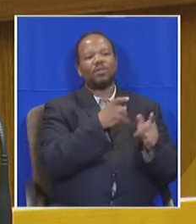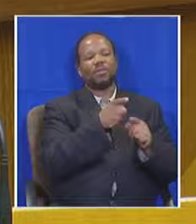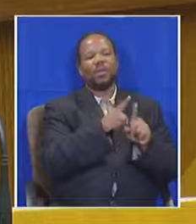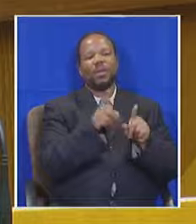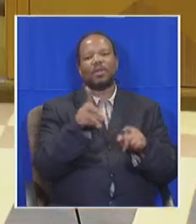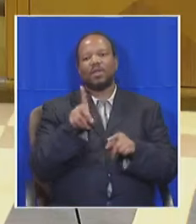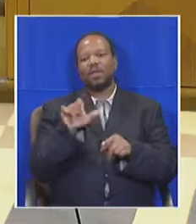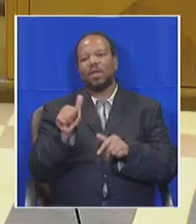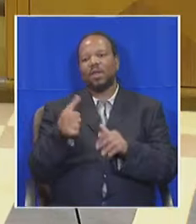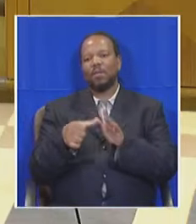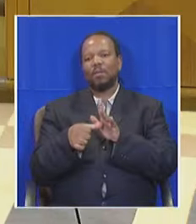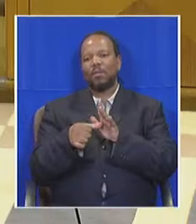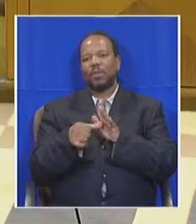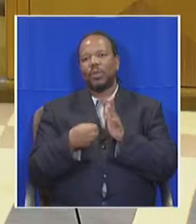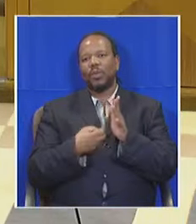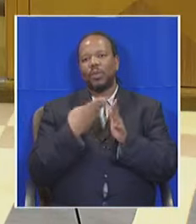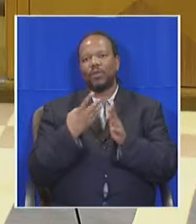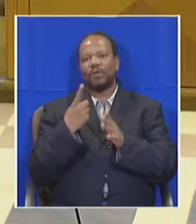you very much.